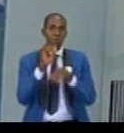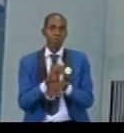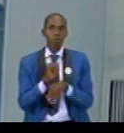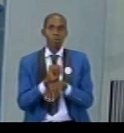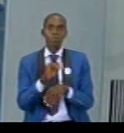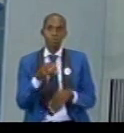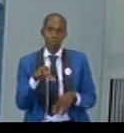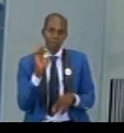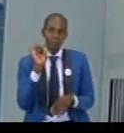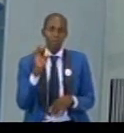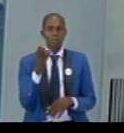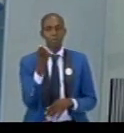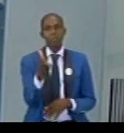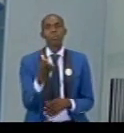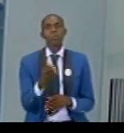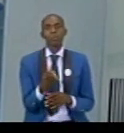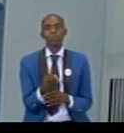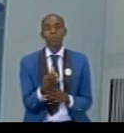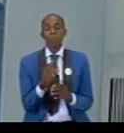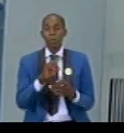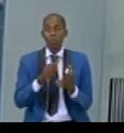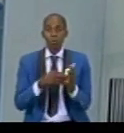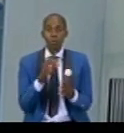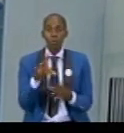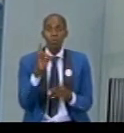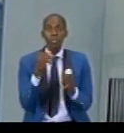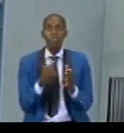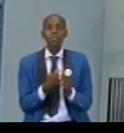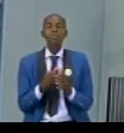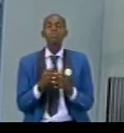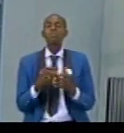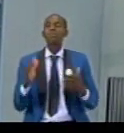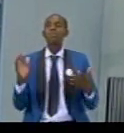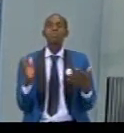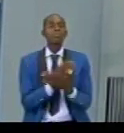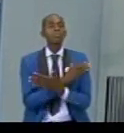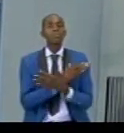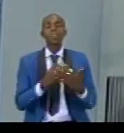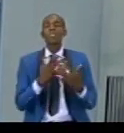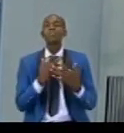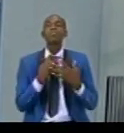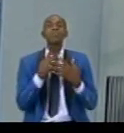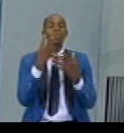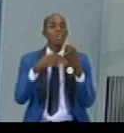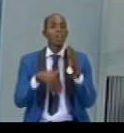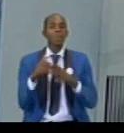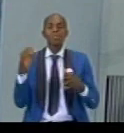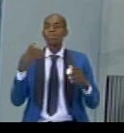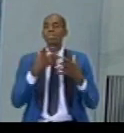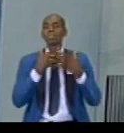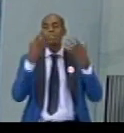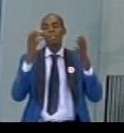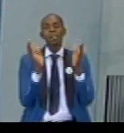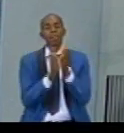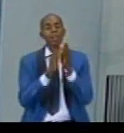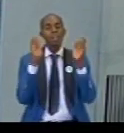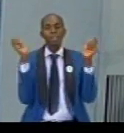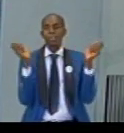a loud hallelujah. If you have discovered your own miracle, say hallelujah. Right from the back, I want to hear you.